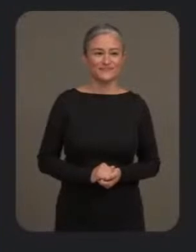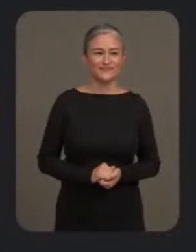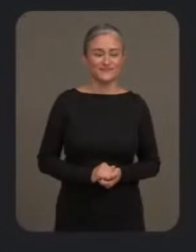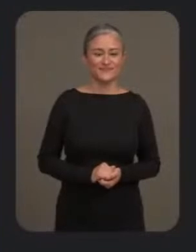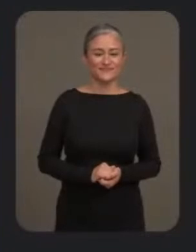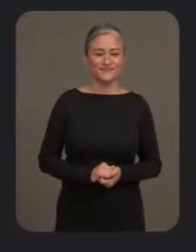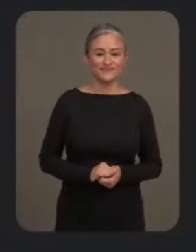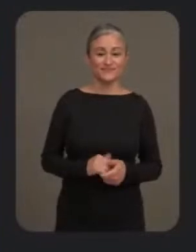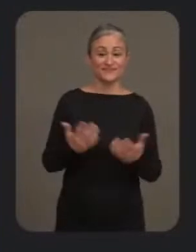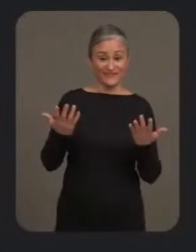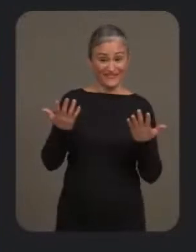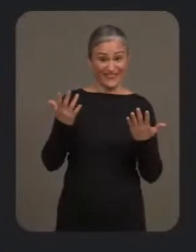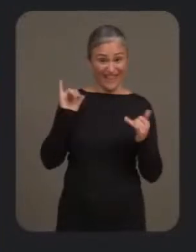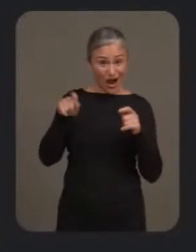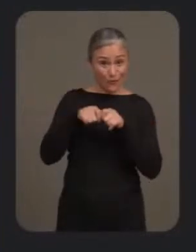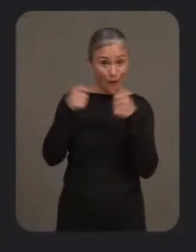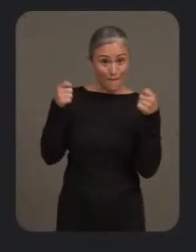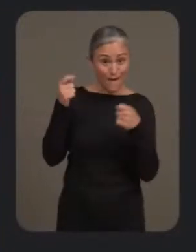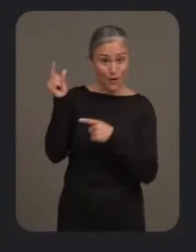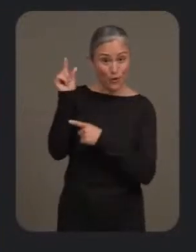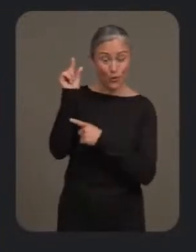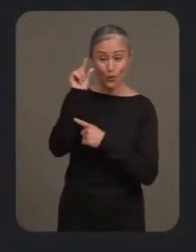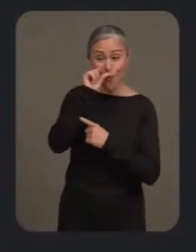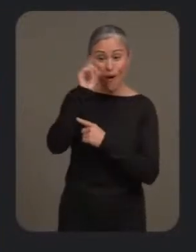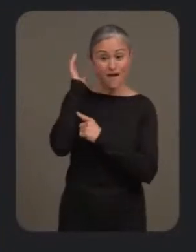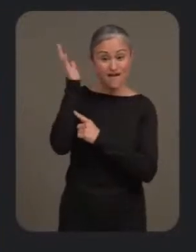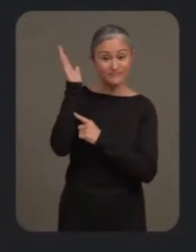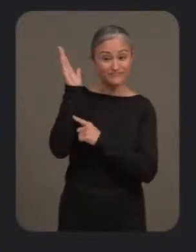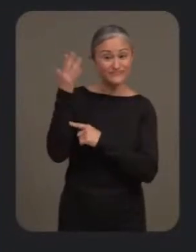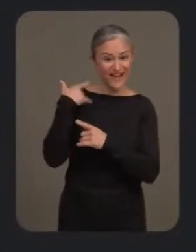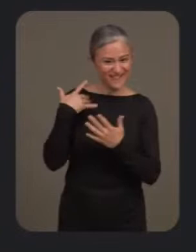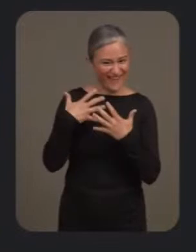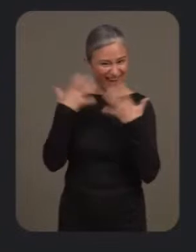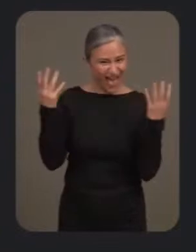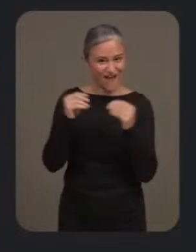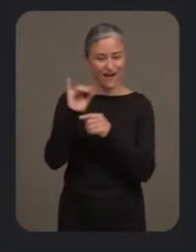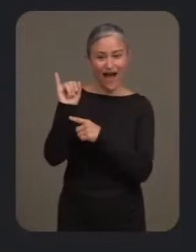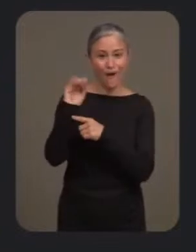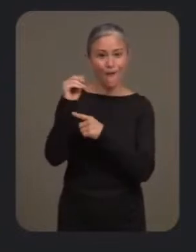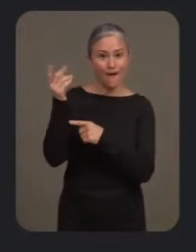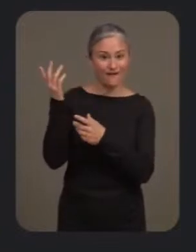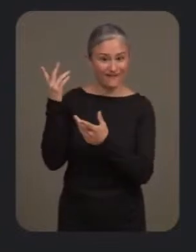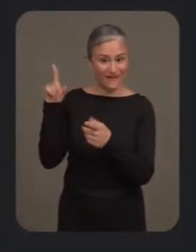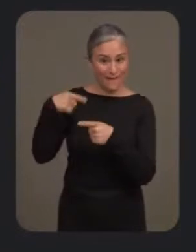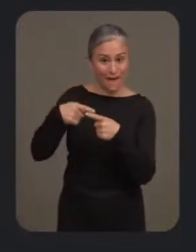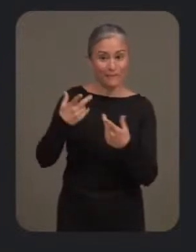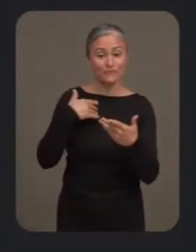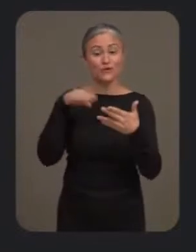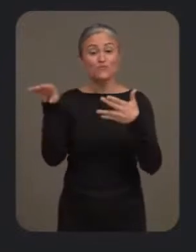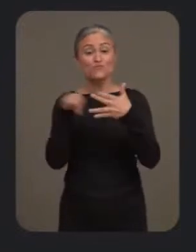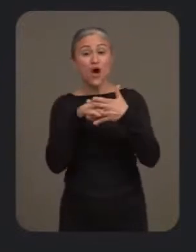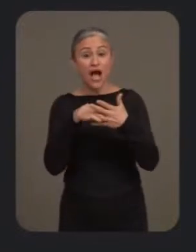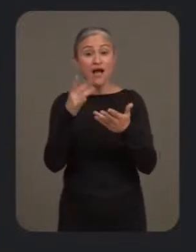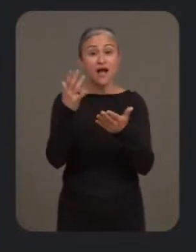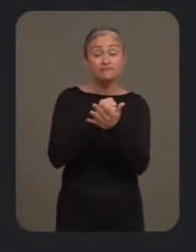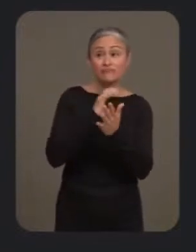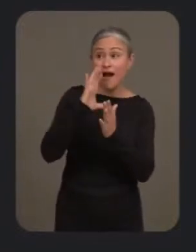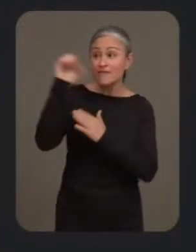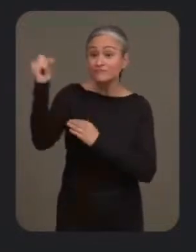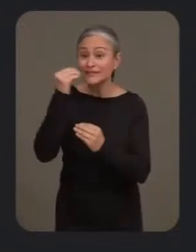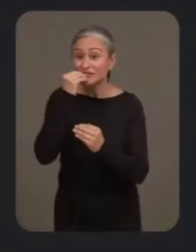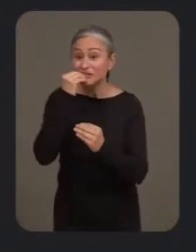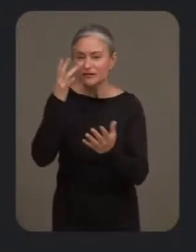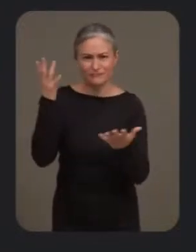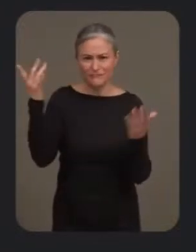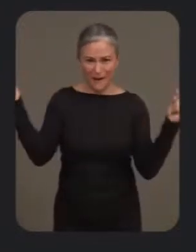Well, that's a wrap on the Google Keynote. We've got much more I/O content coming up. So before you take a break or grab a snack, you'll want to make sure you're right back